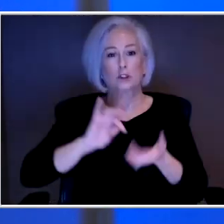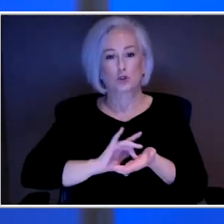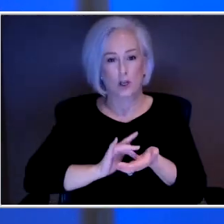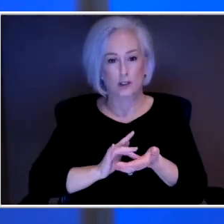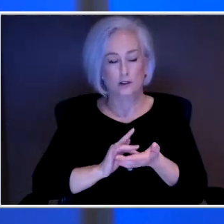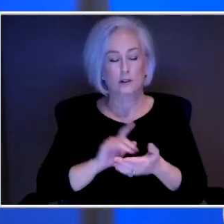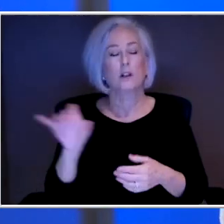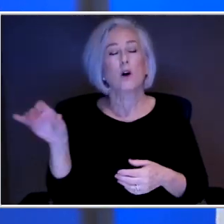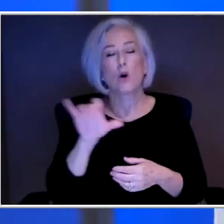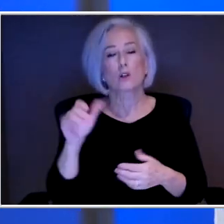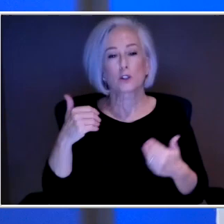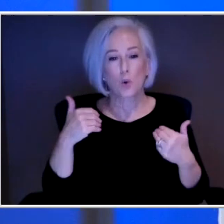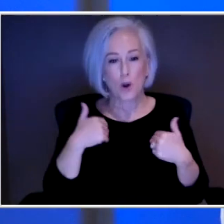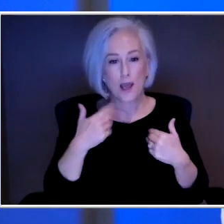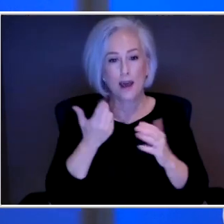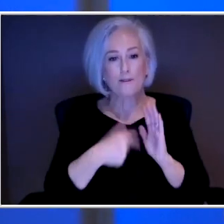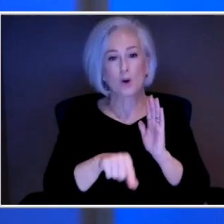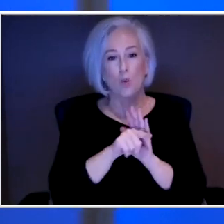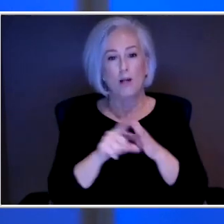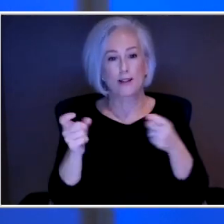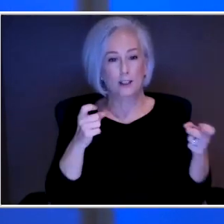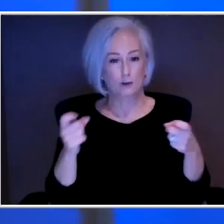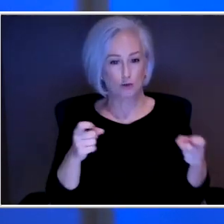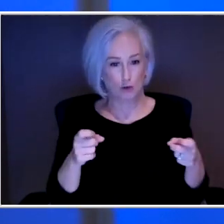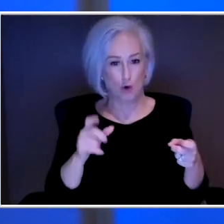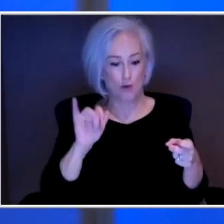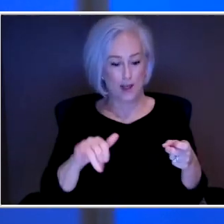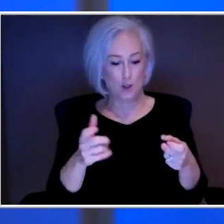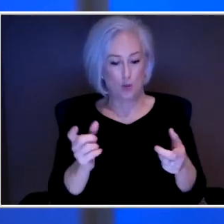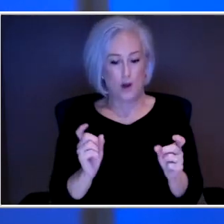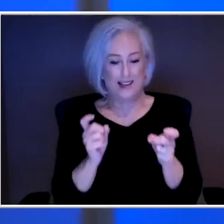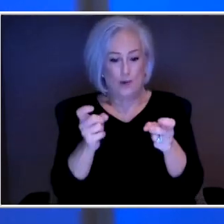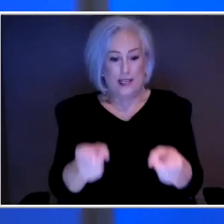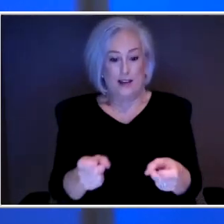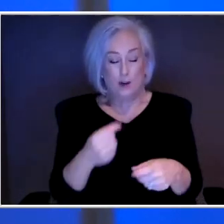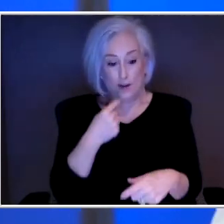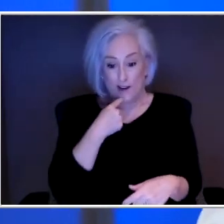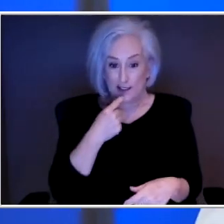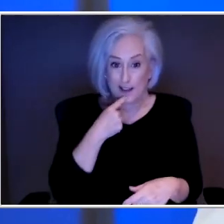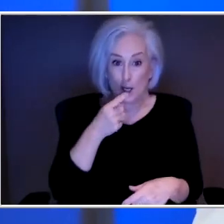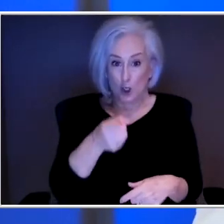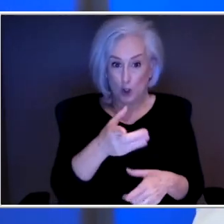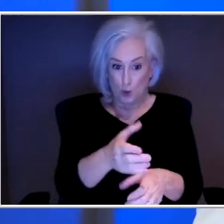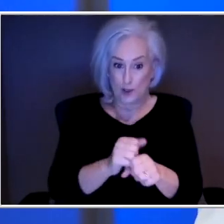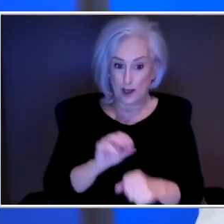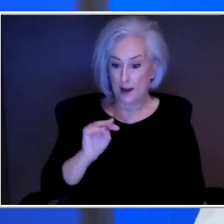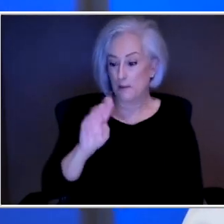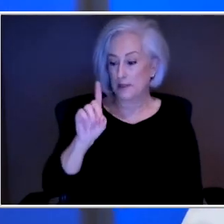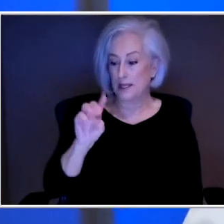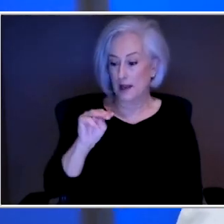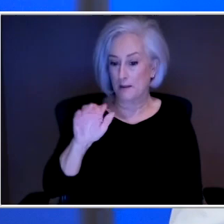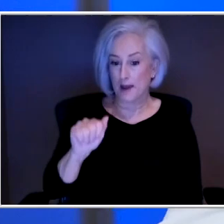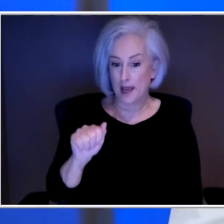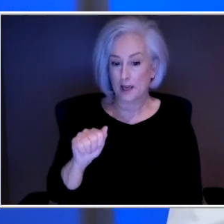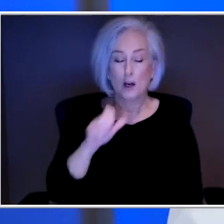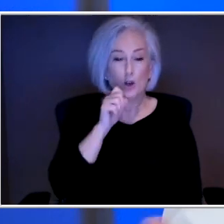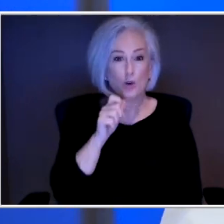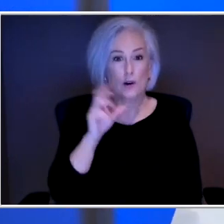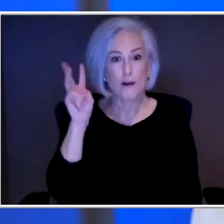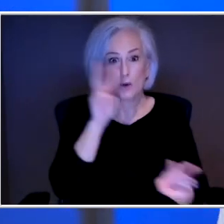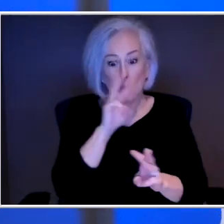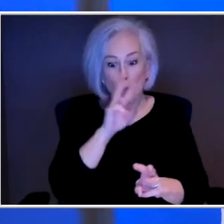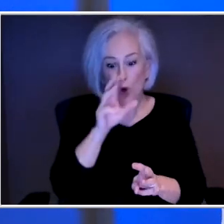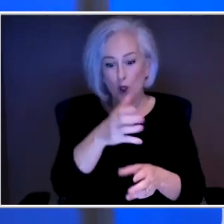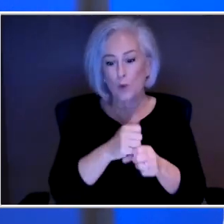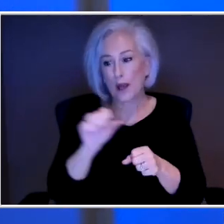that's the main thing that the medicalization model provides us, is that when we tell you you're getting MDMA, you don't have to worry that you're getting MDA, or you don't have to worry that you're getting fentanyl or